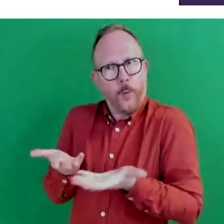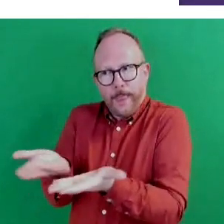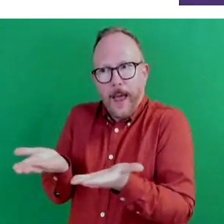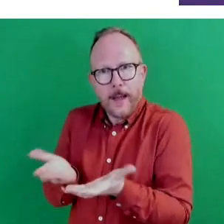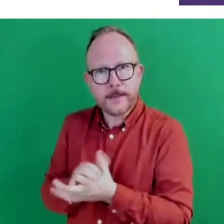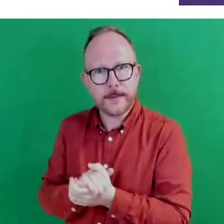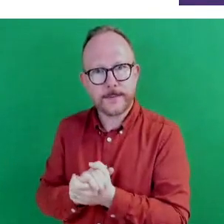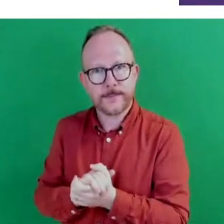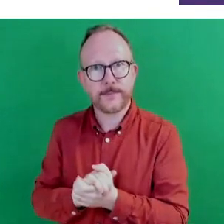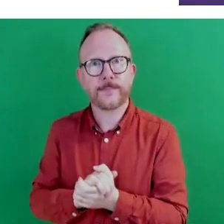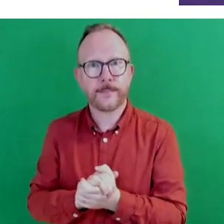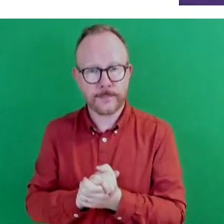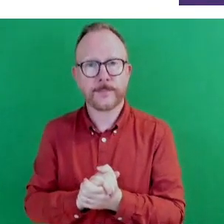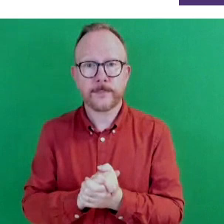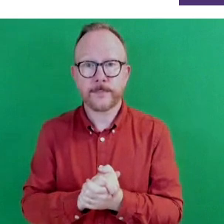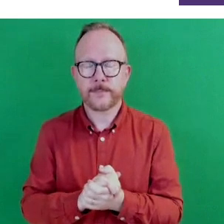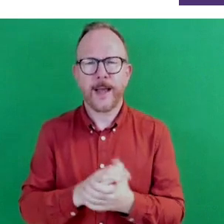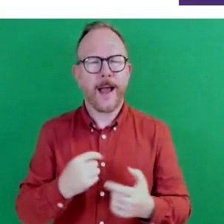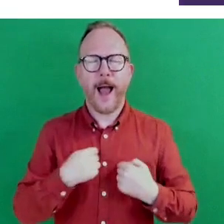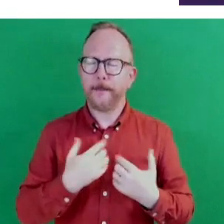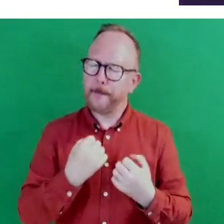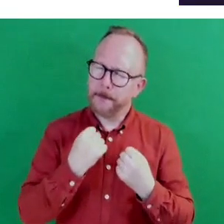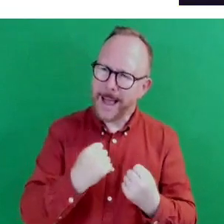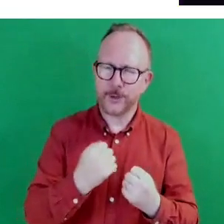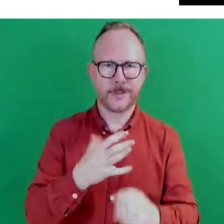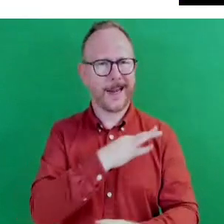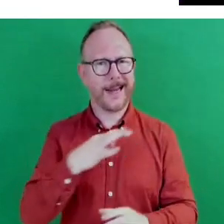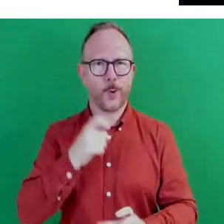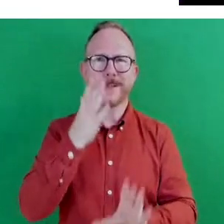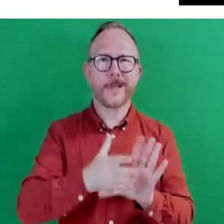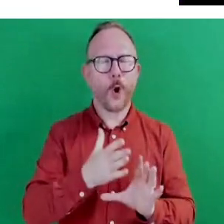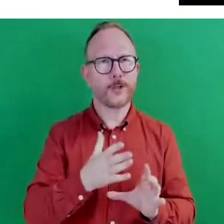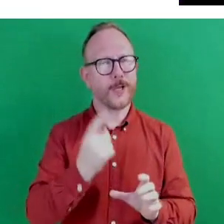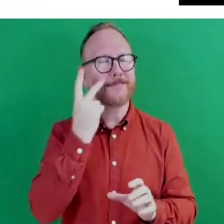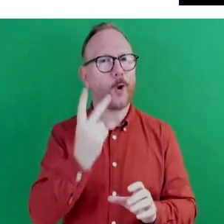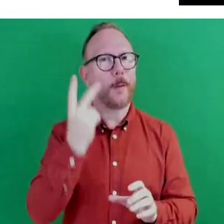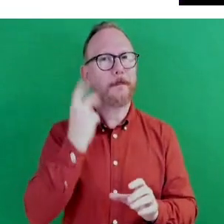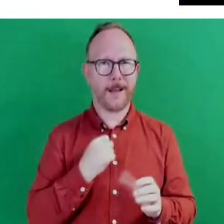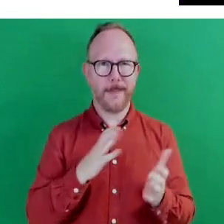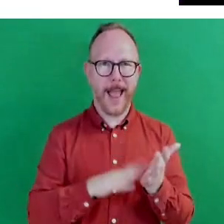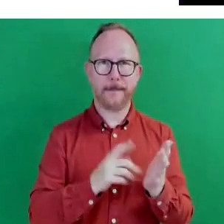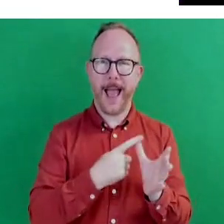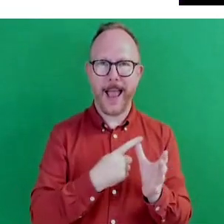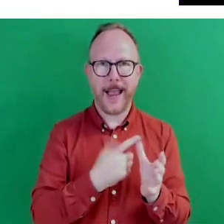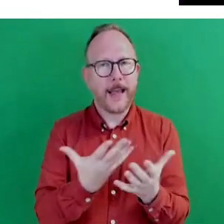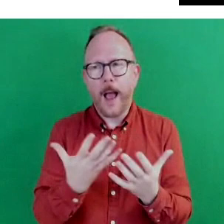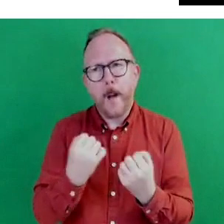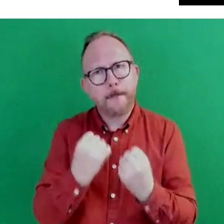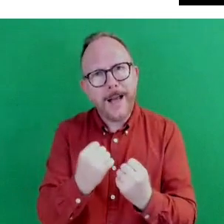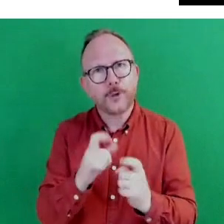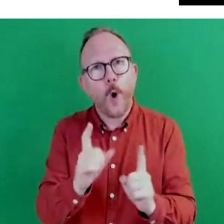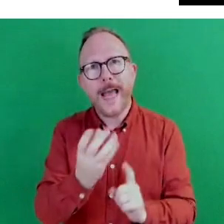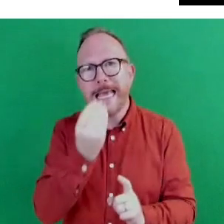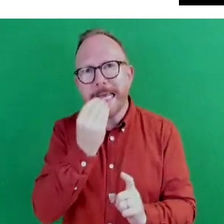clinical psychology became a huge passion of mine back when I was in my master's, in particular eating disorders. So that's something that